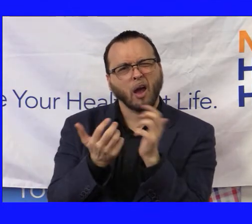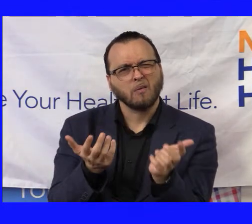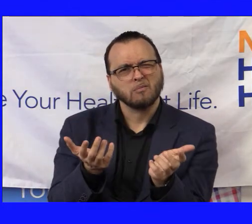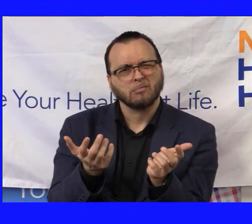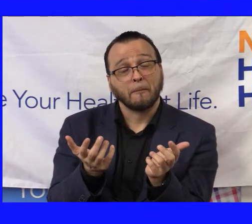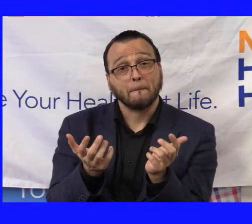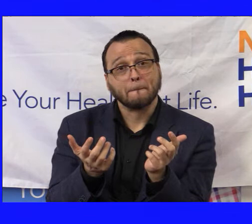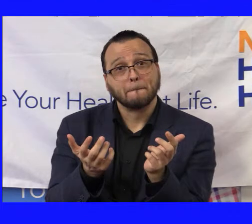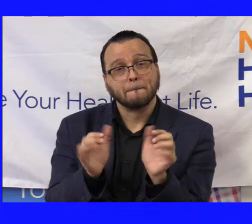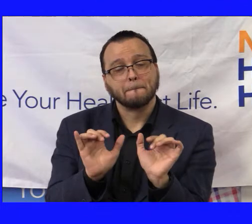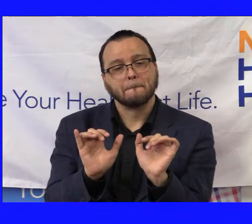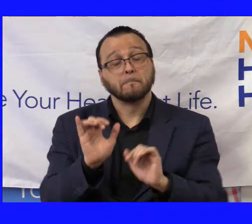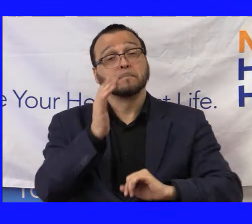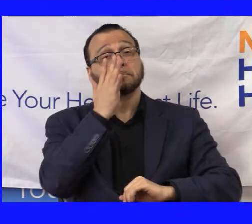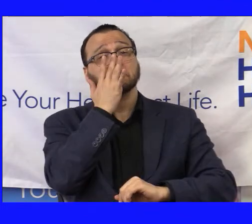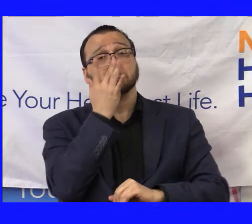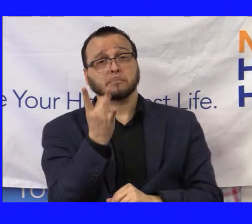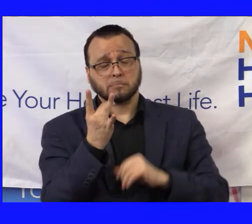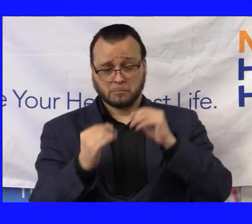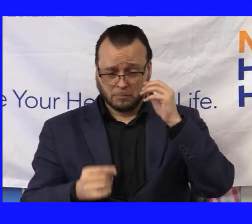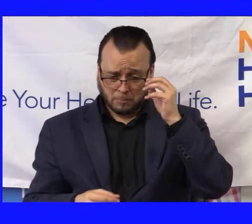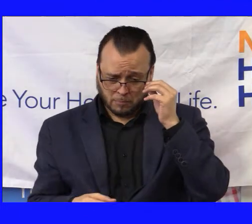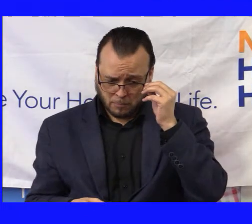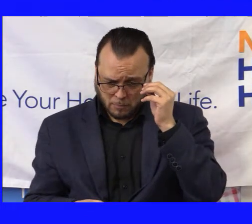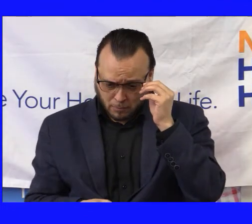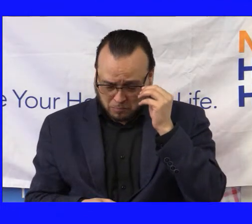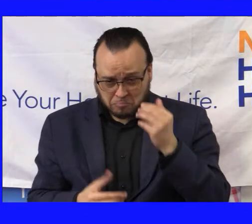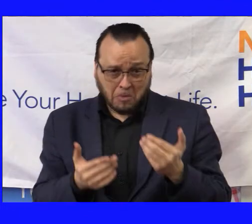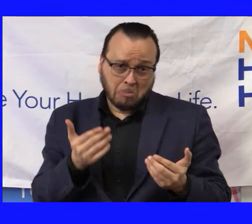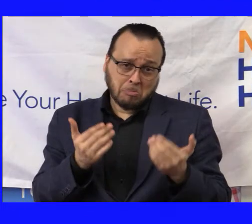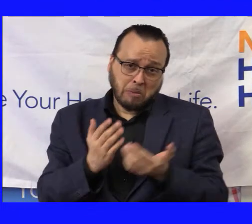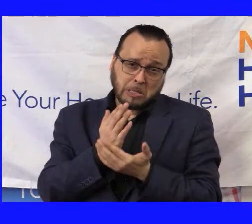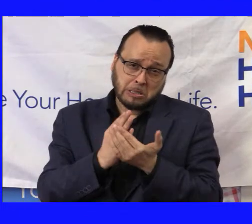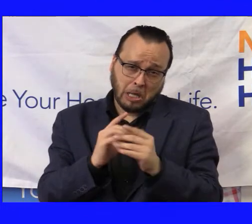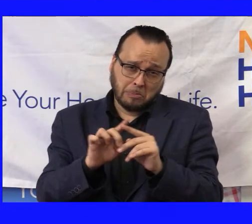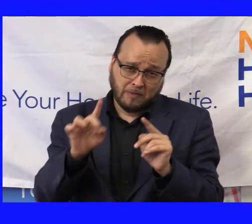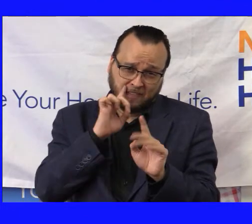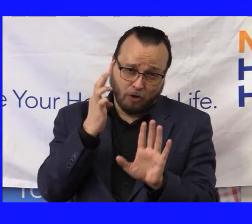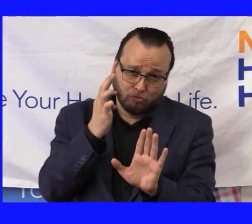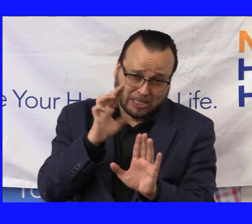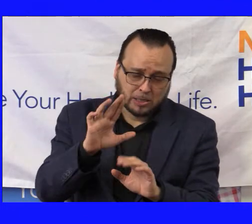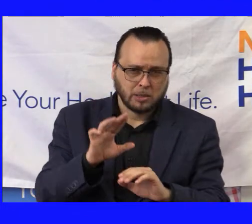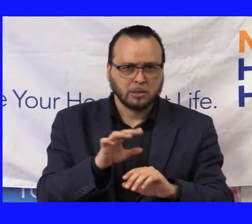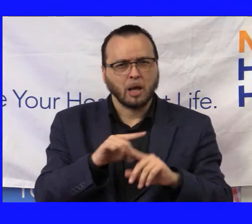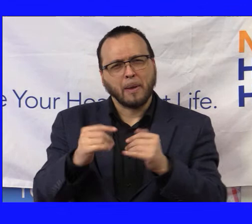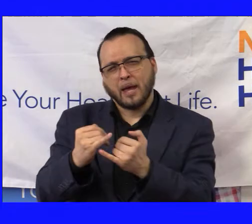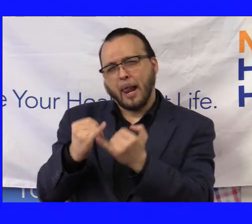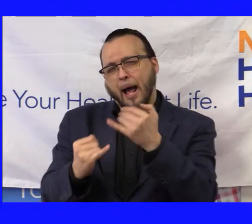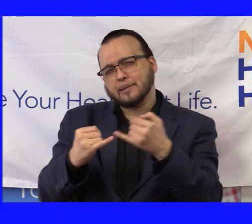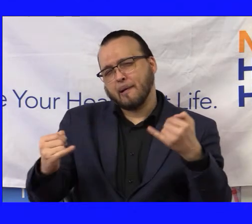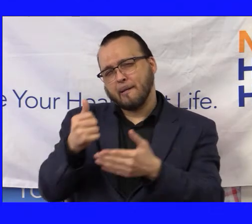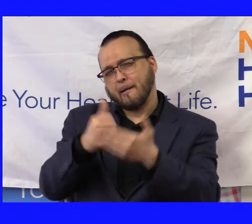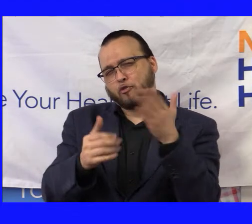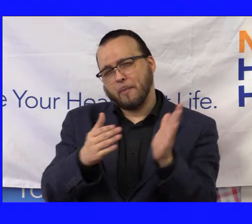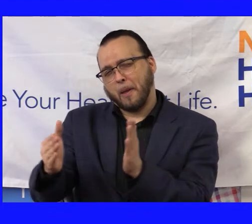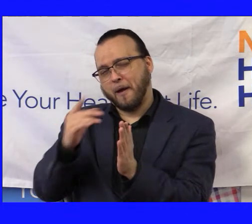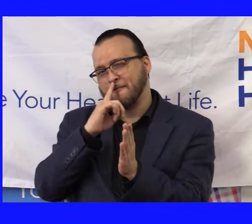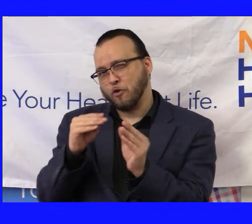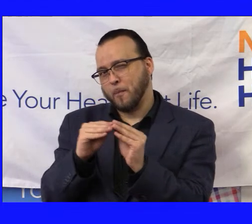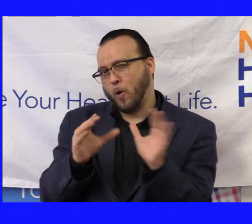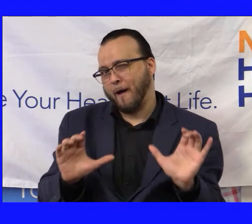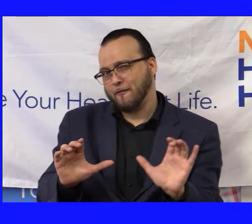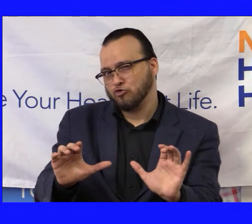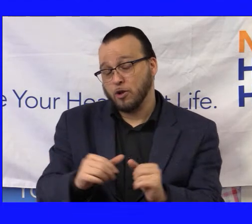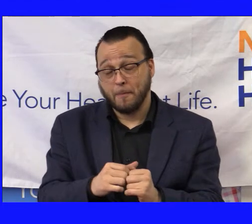Interestingly enough, and there could be some potential difference in reasons, and this is in the last line under the plans for further action. This